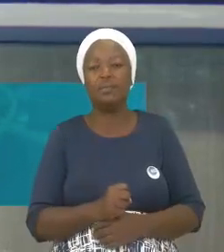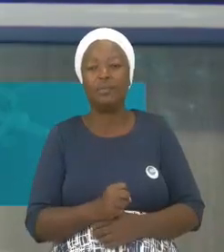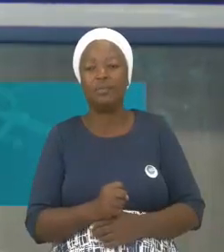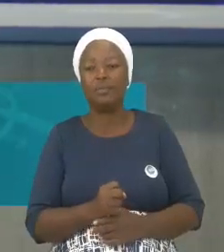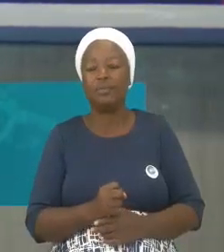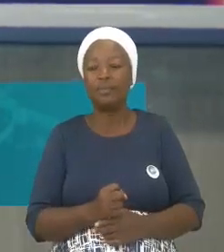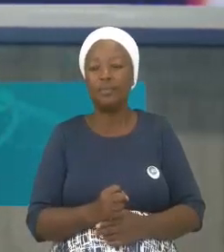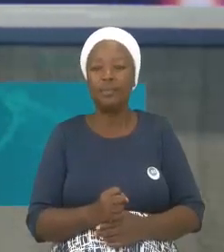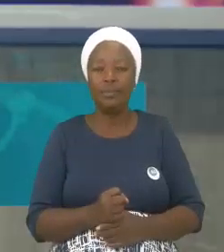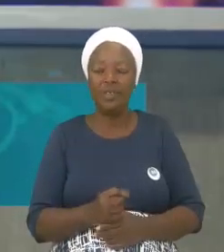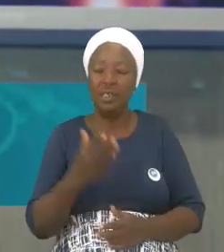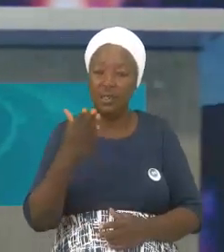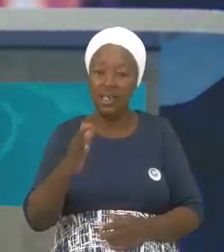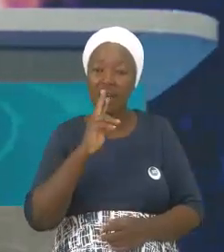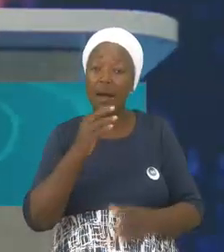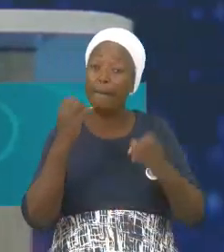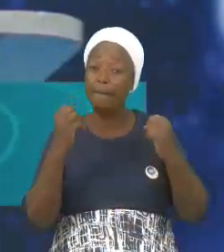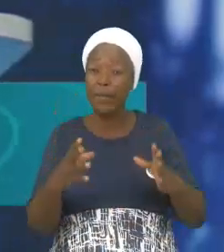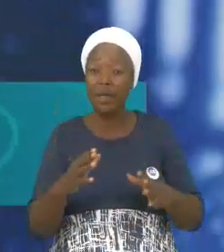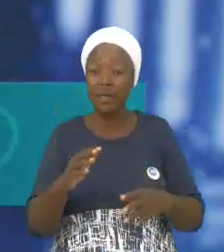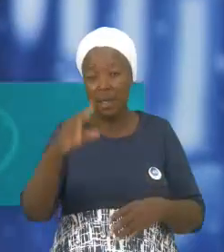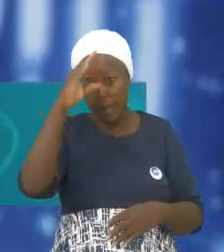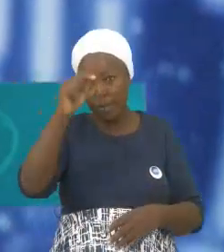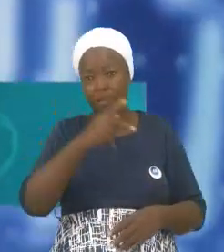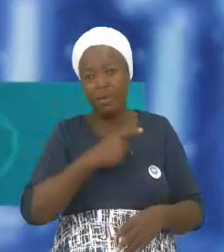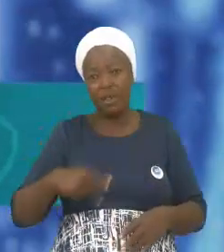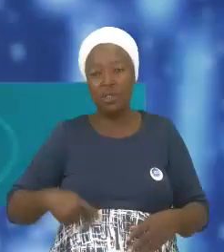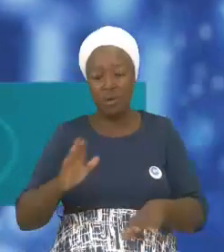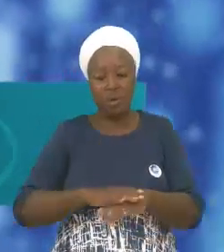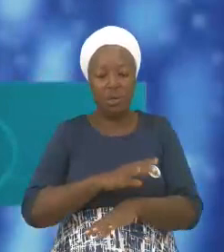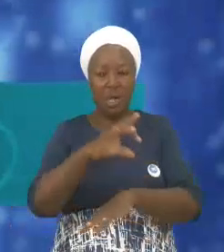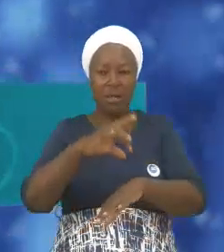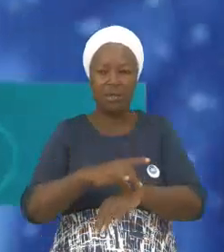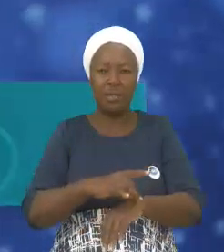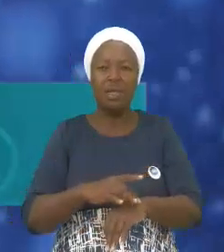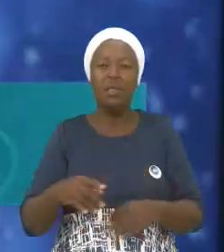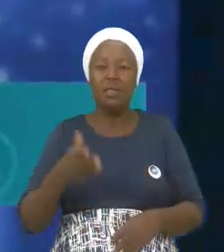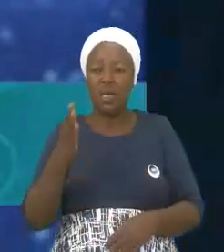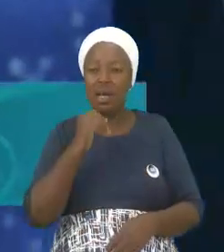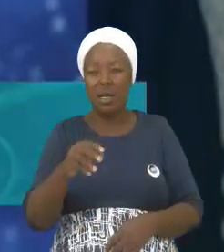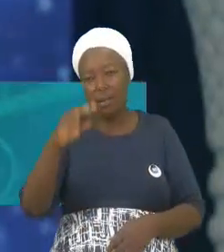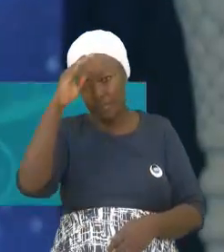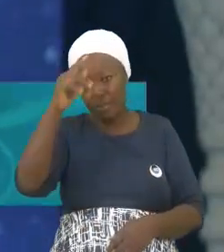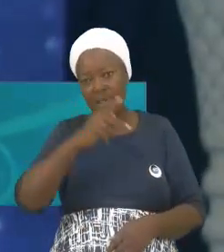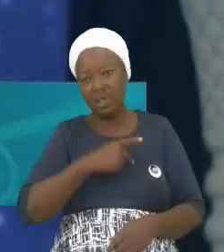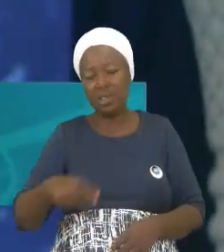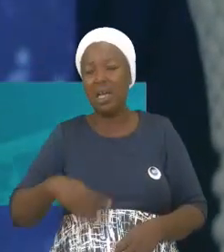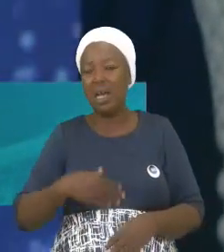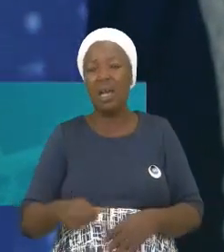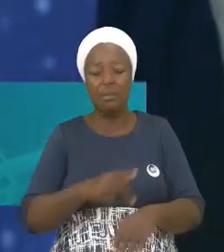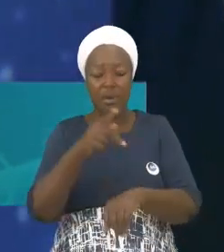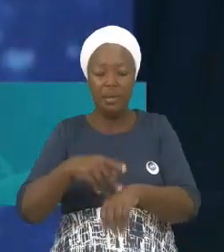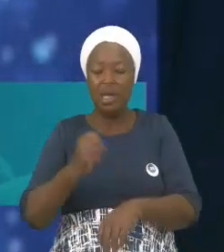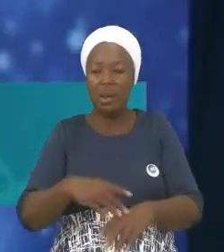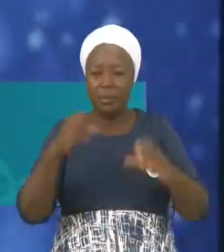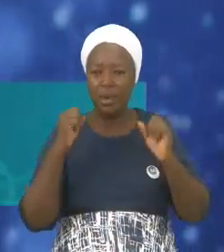princes. There are many princes on earth. There are princes and principalities and power.